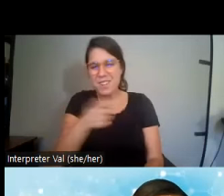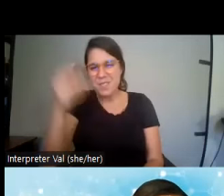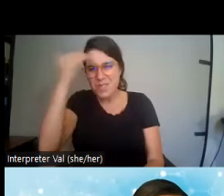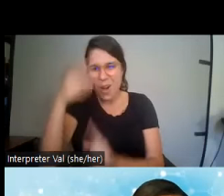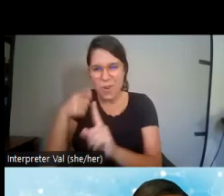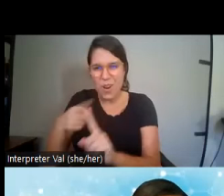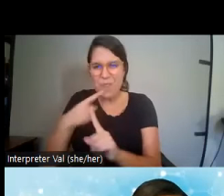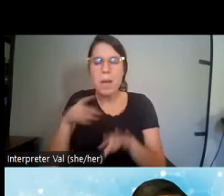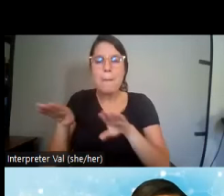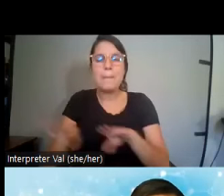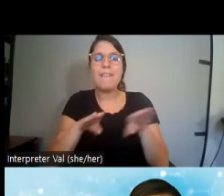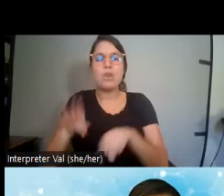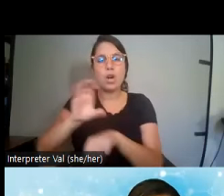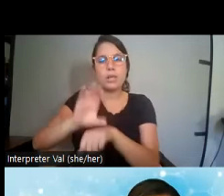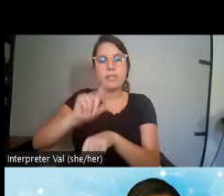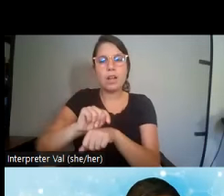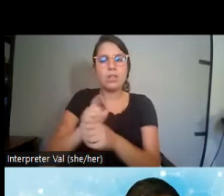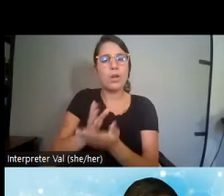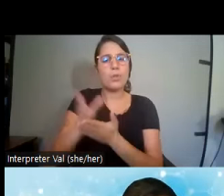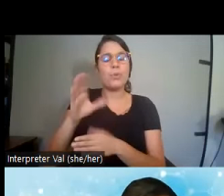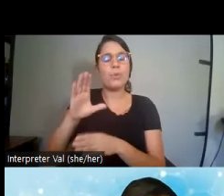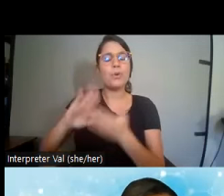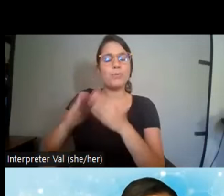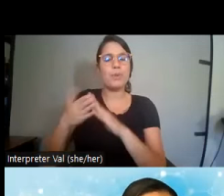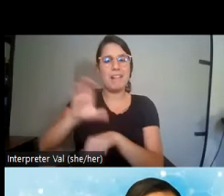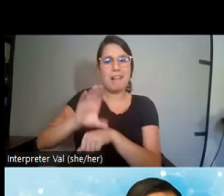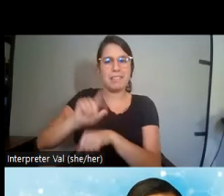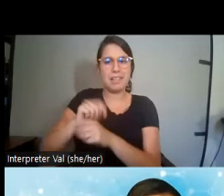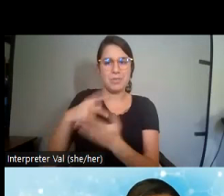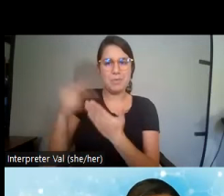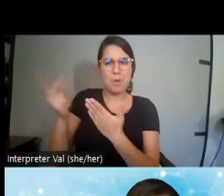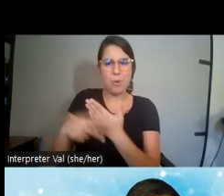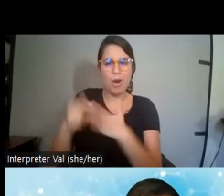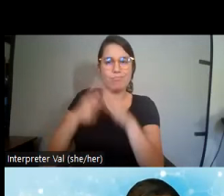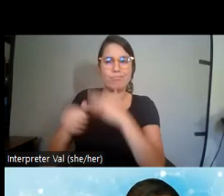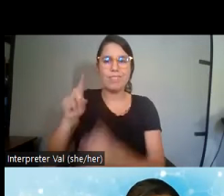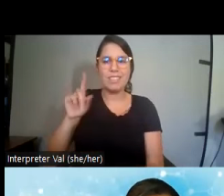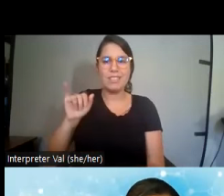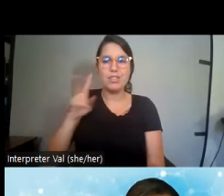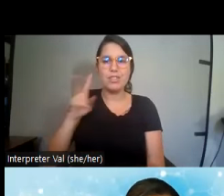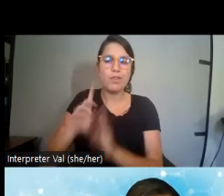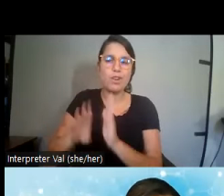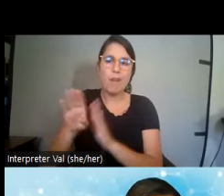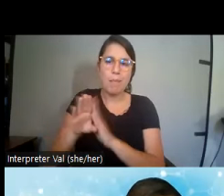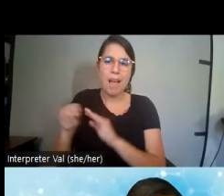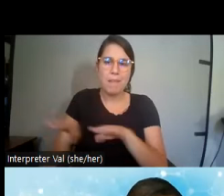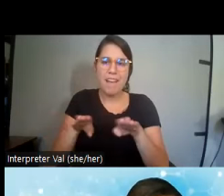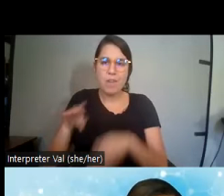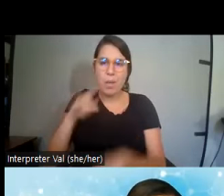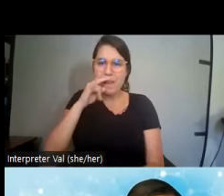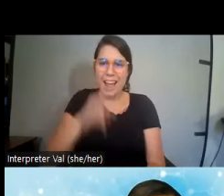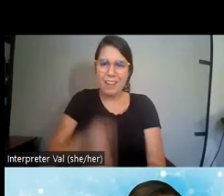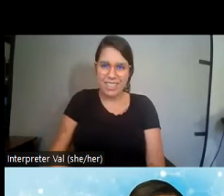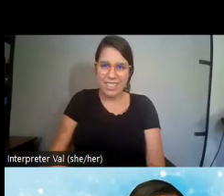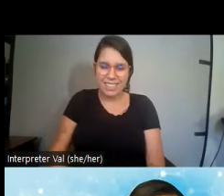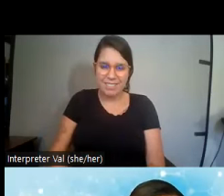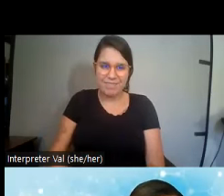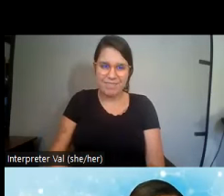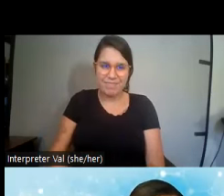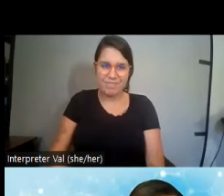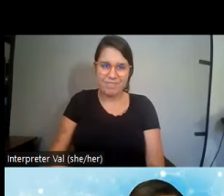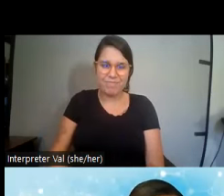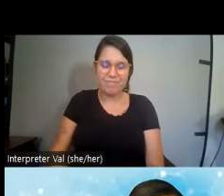behavioral consultant through the Community Consultation Program in the Division of Developmental and Behavioral Pediatrics. She